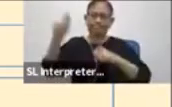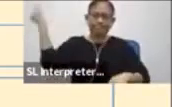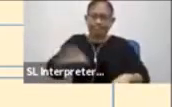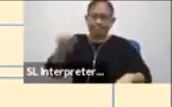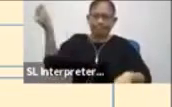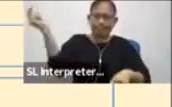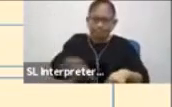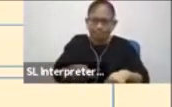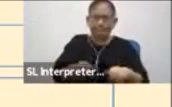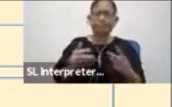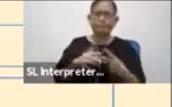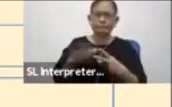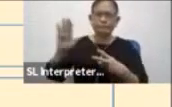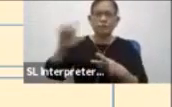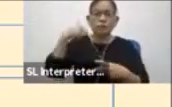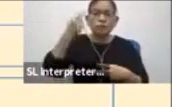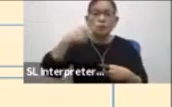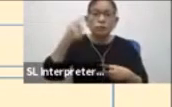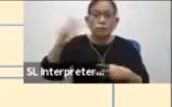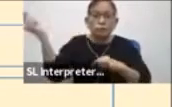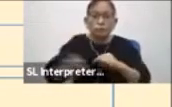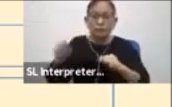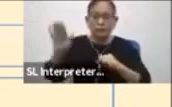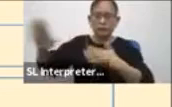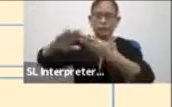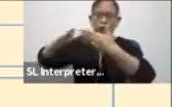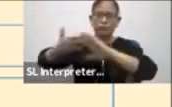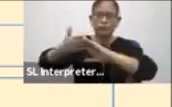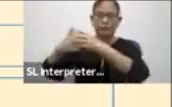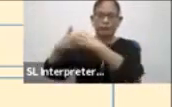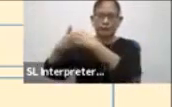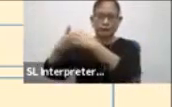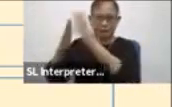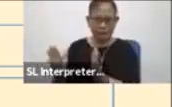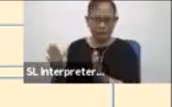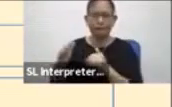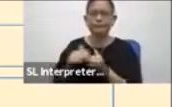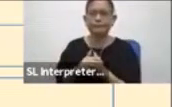get beaten by the community leader.